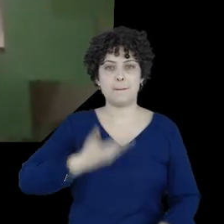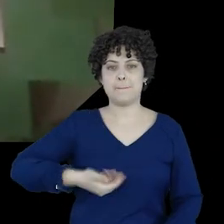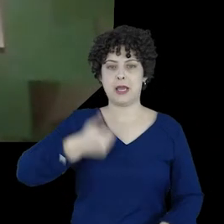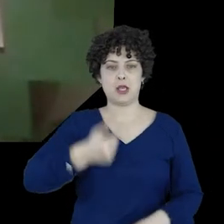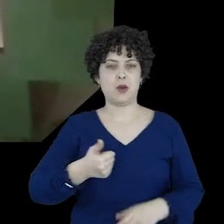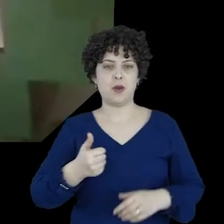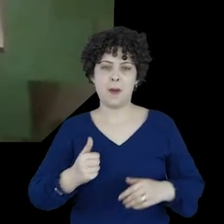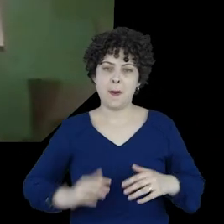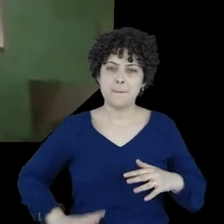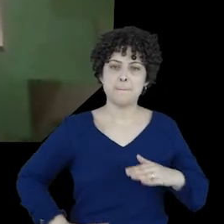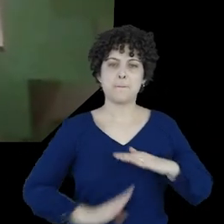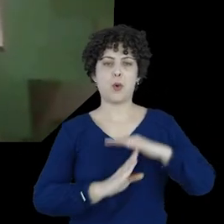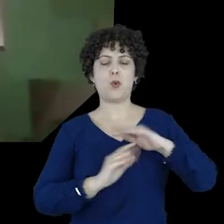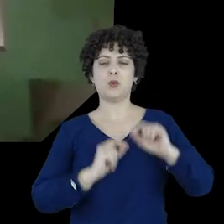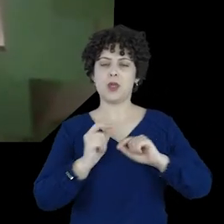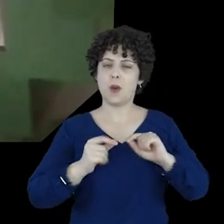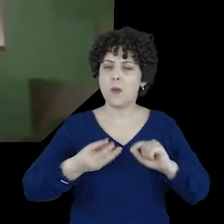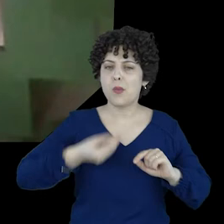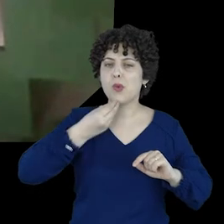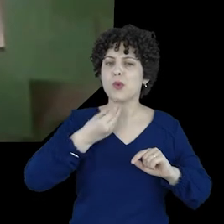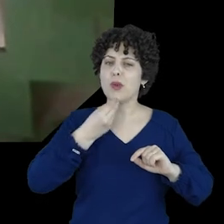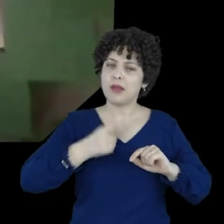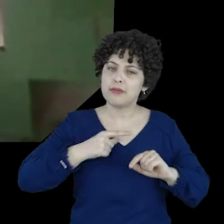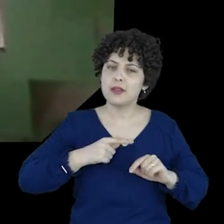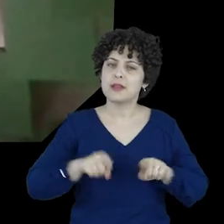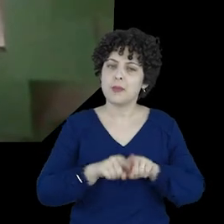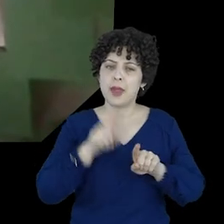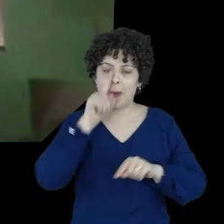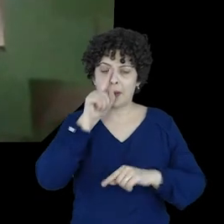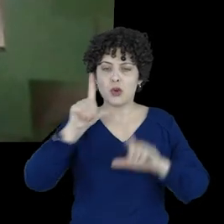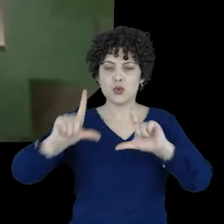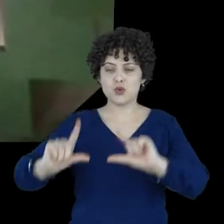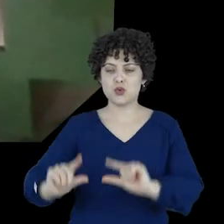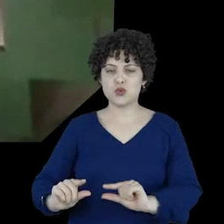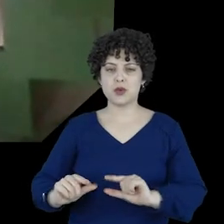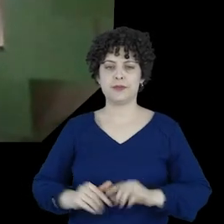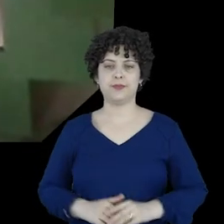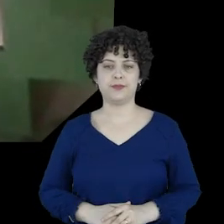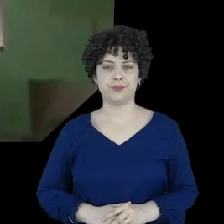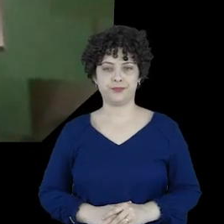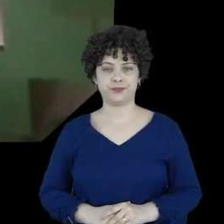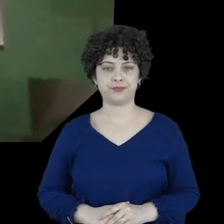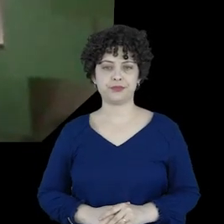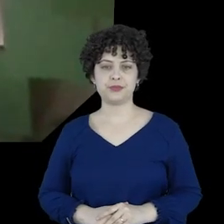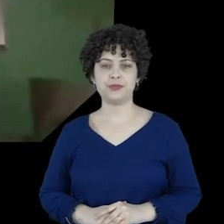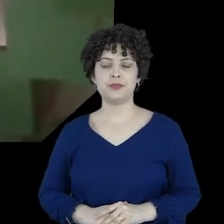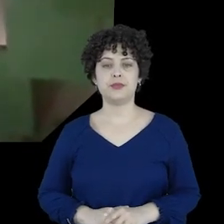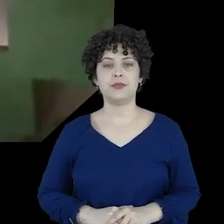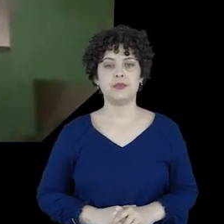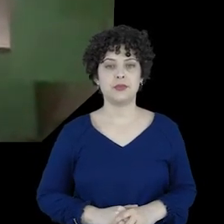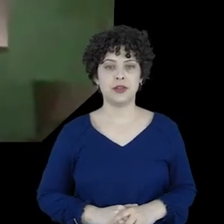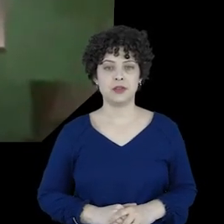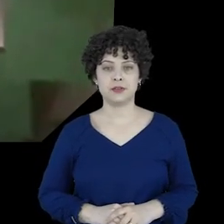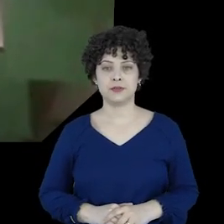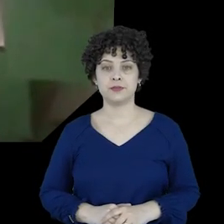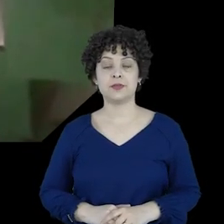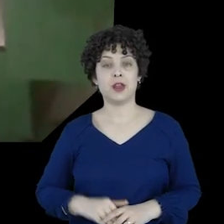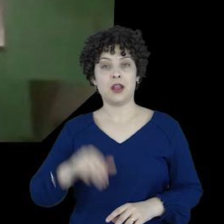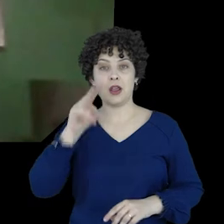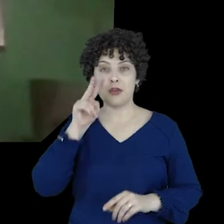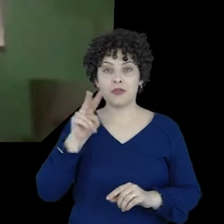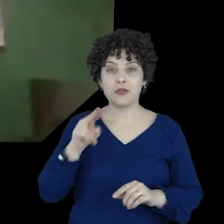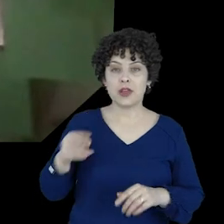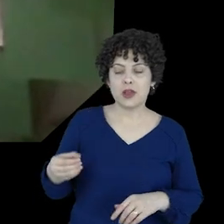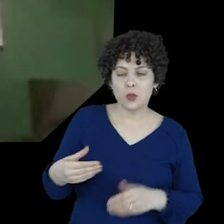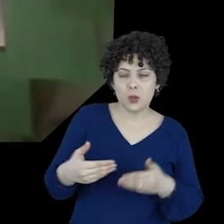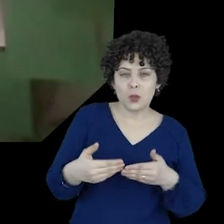best, or they are maximizing opportunities whilst minimizing the risk that they encounter.